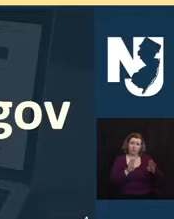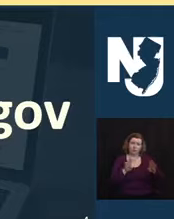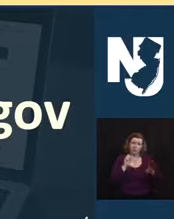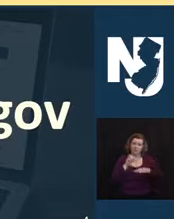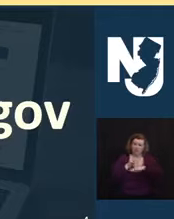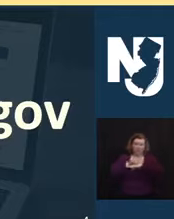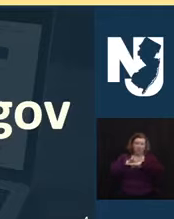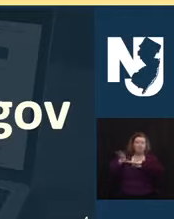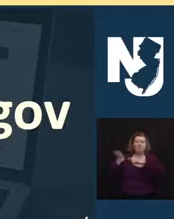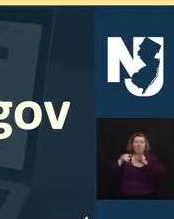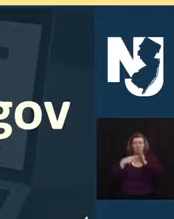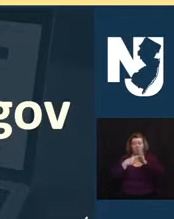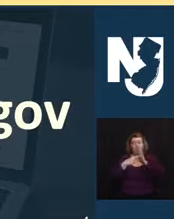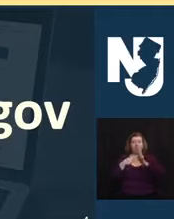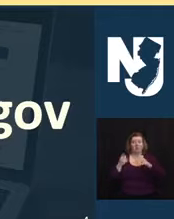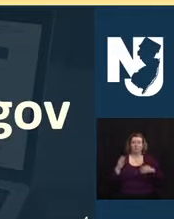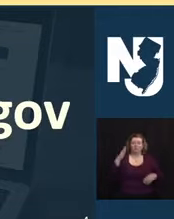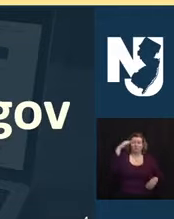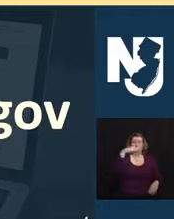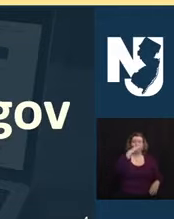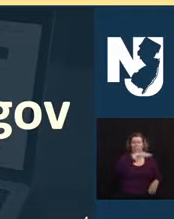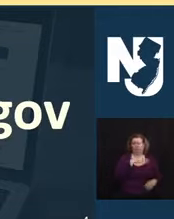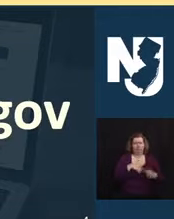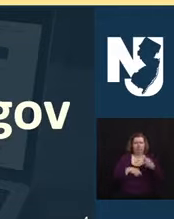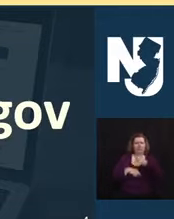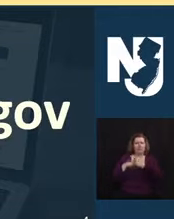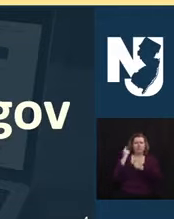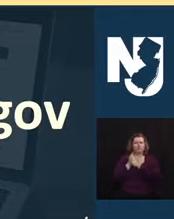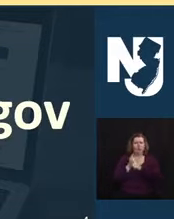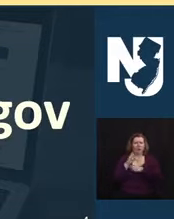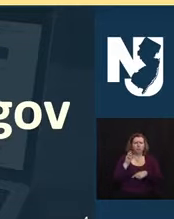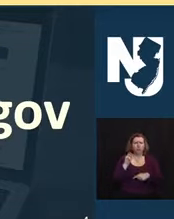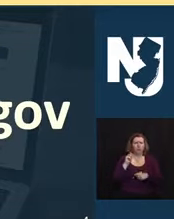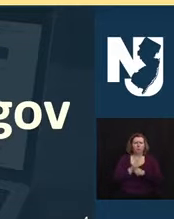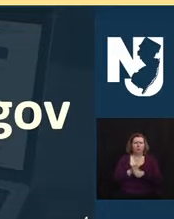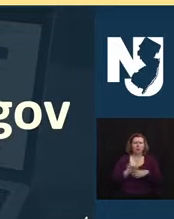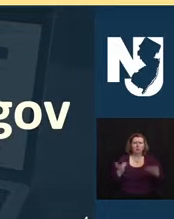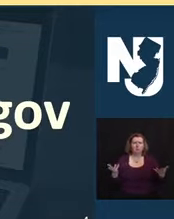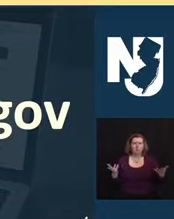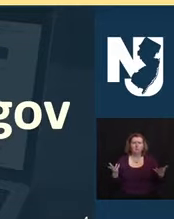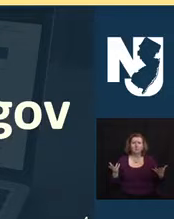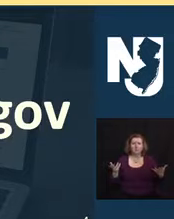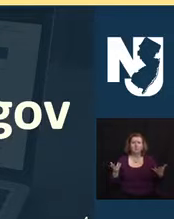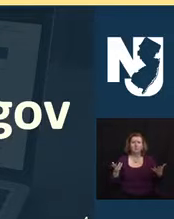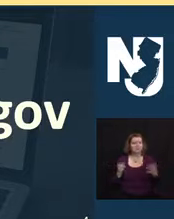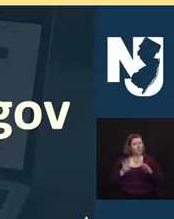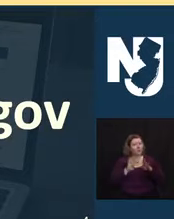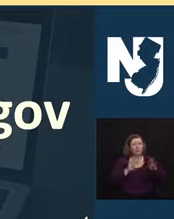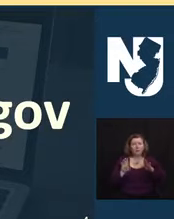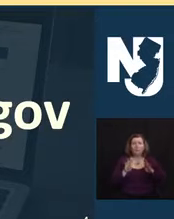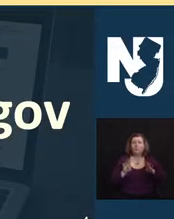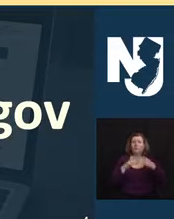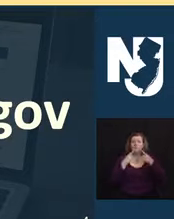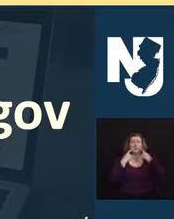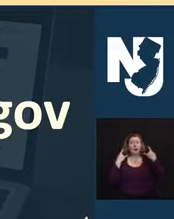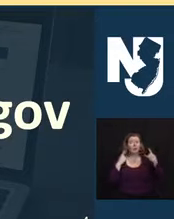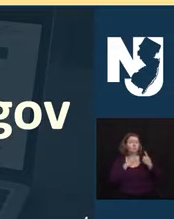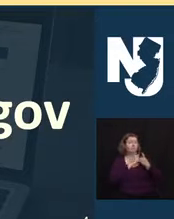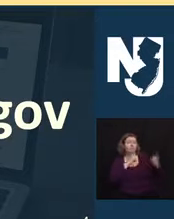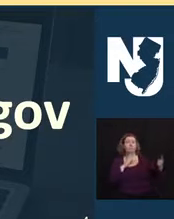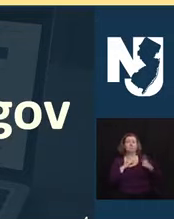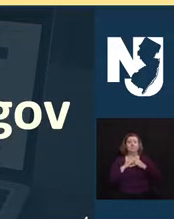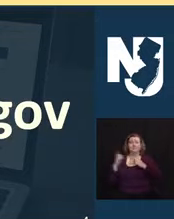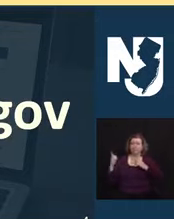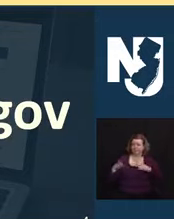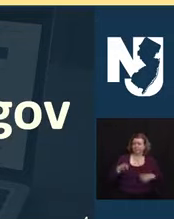curves. And guess what? He was right, and you all by the millions bent those curves. I don't want to preempt Pat's report, but